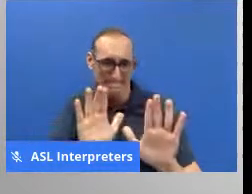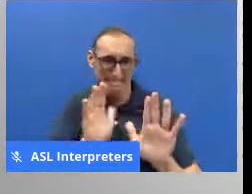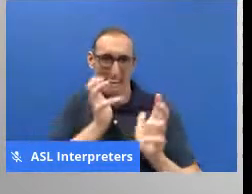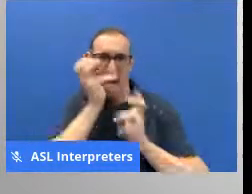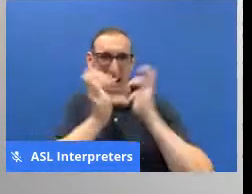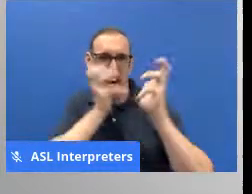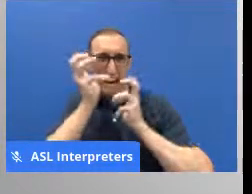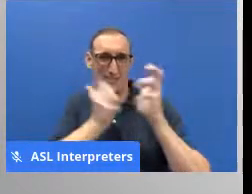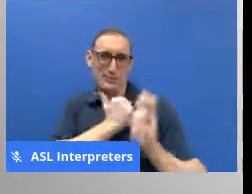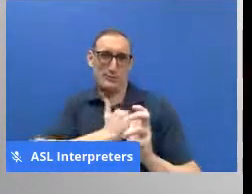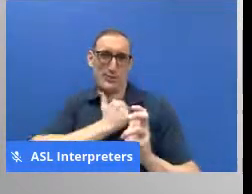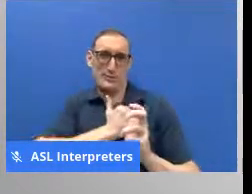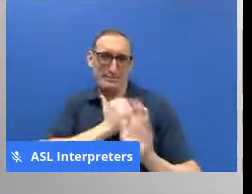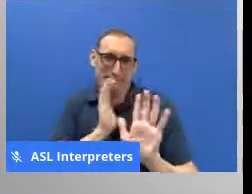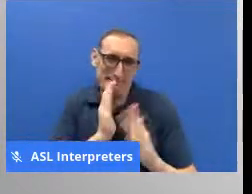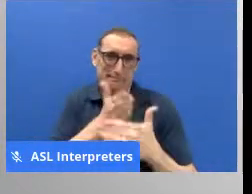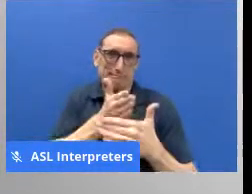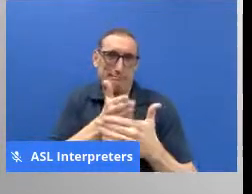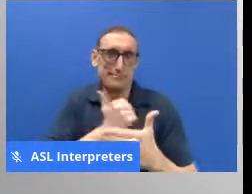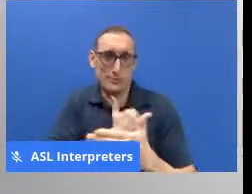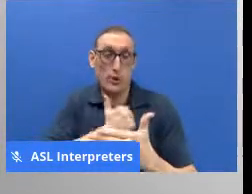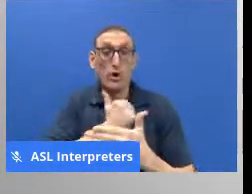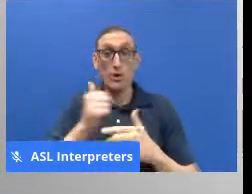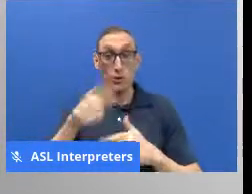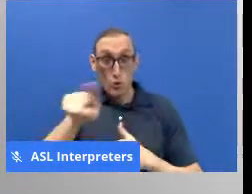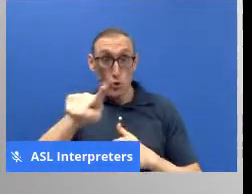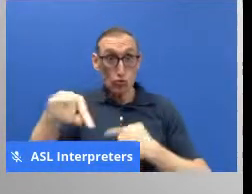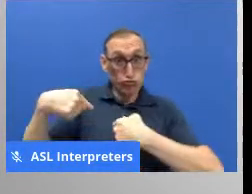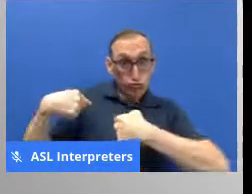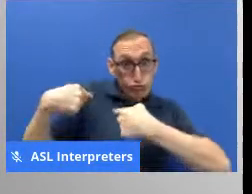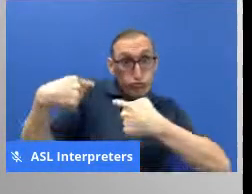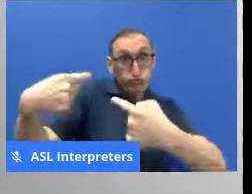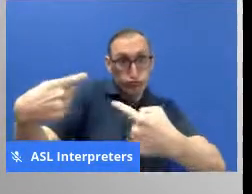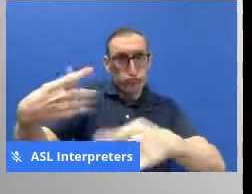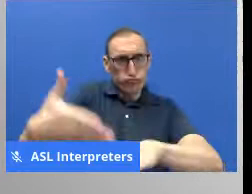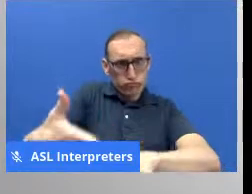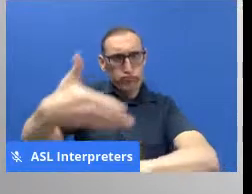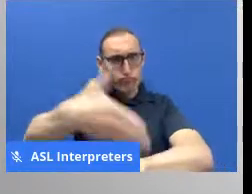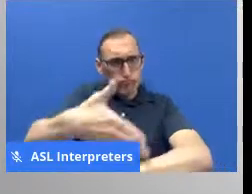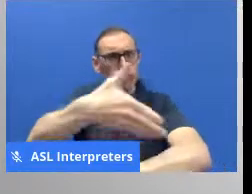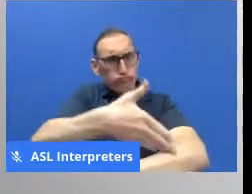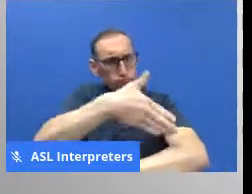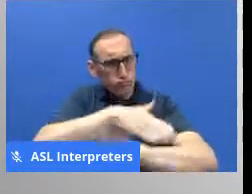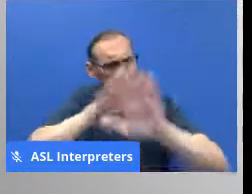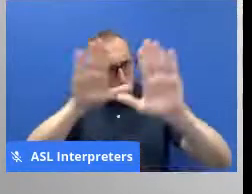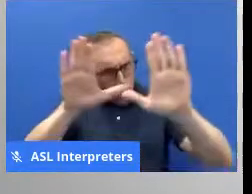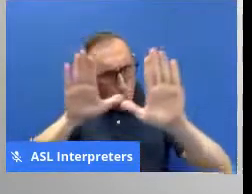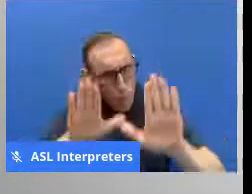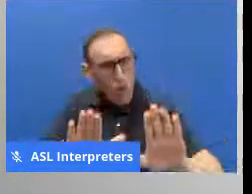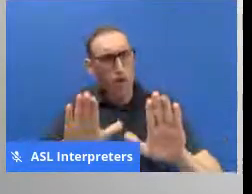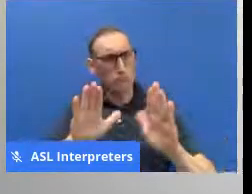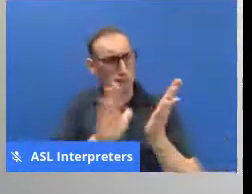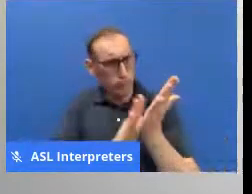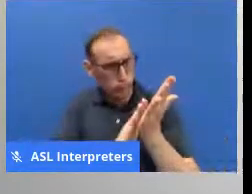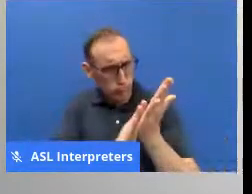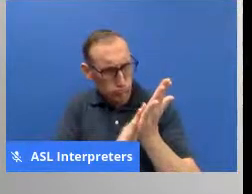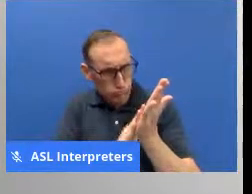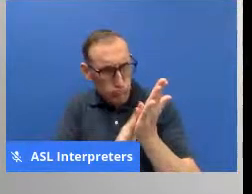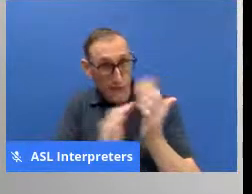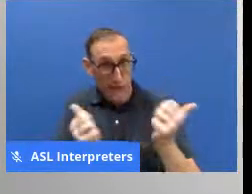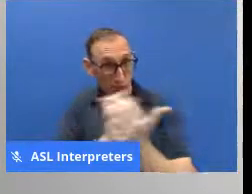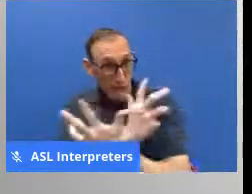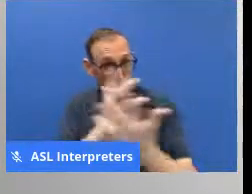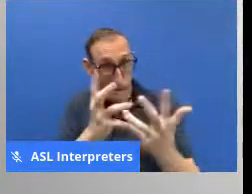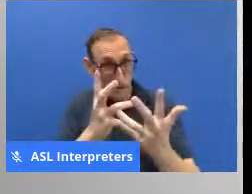done is remarkable, and I think it's all found there in that report. You've been